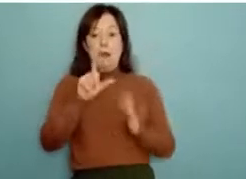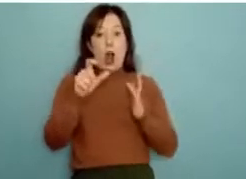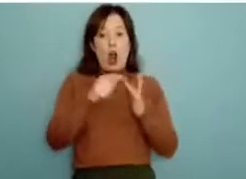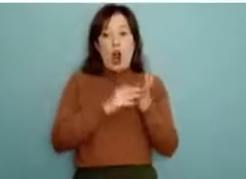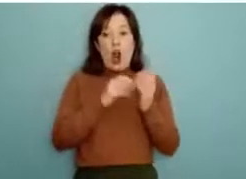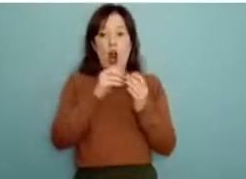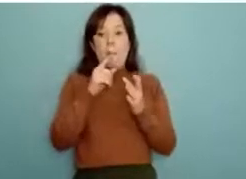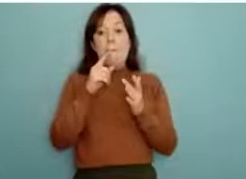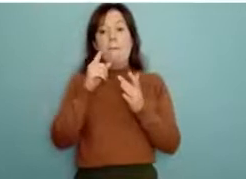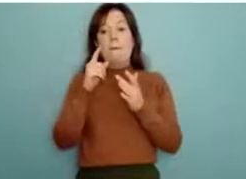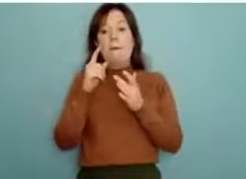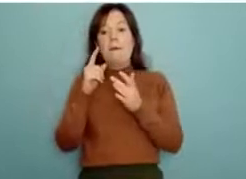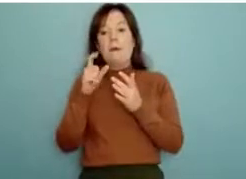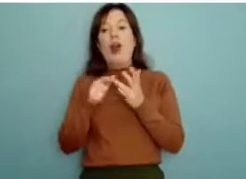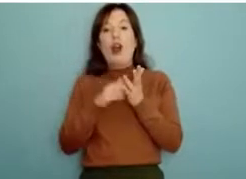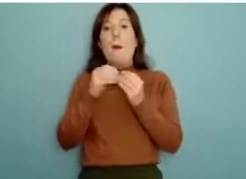screen.